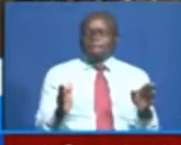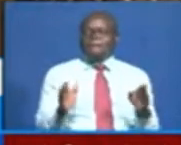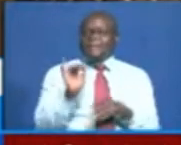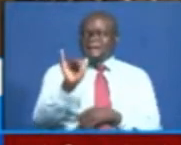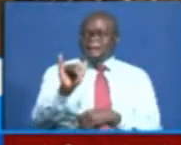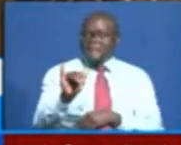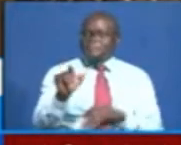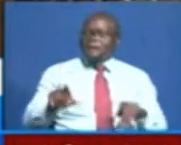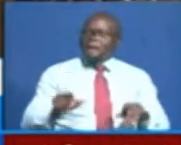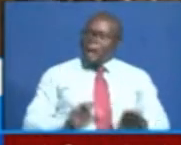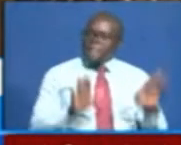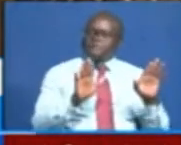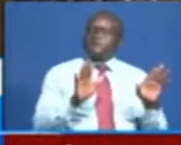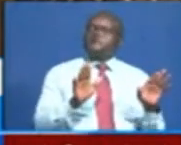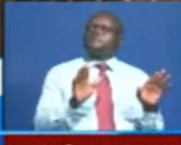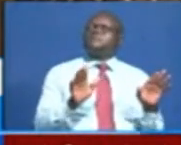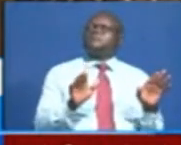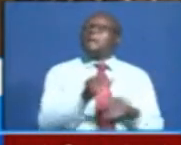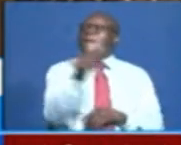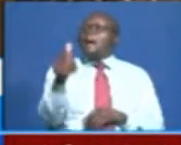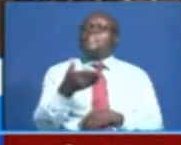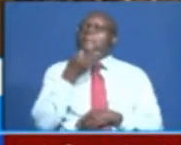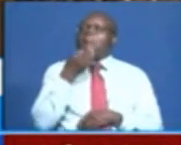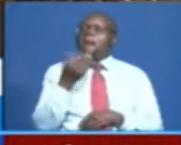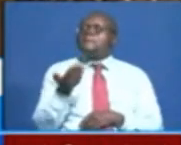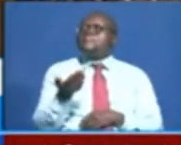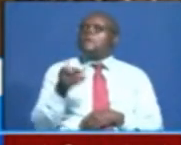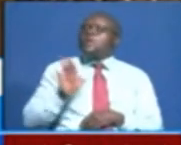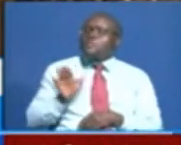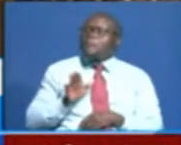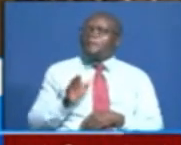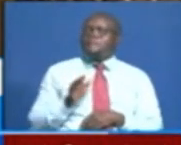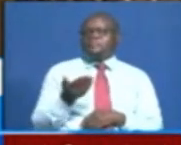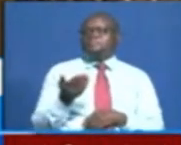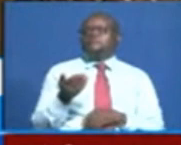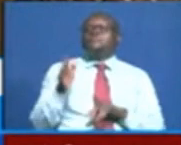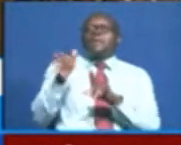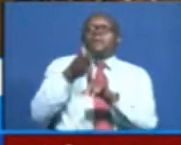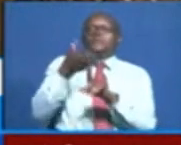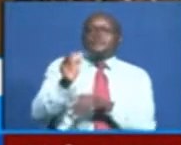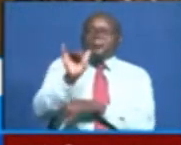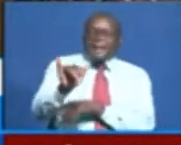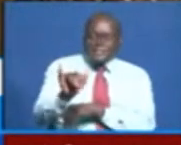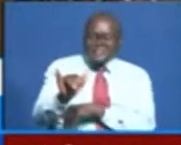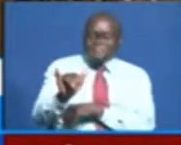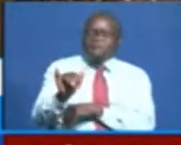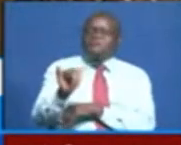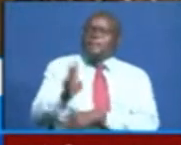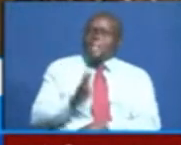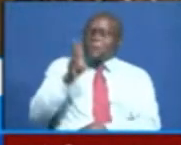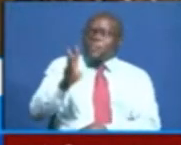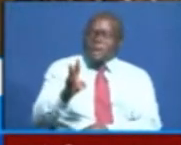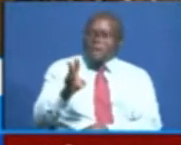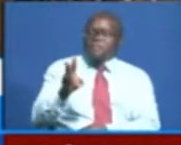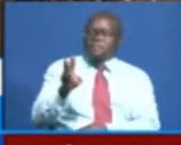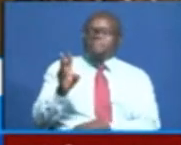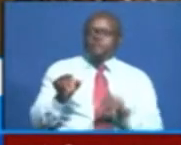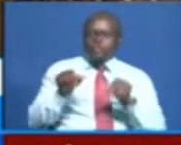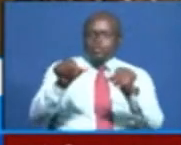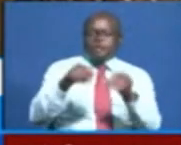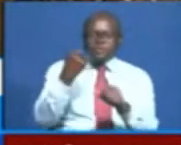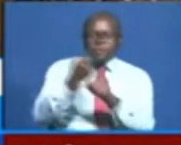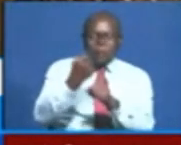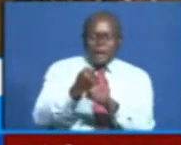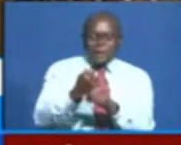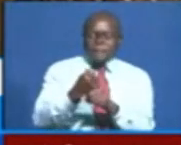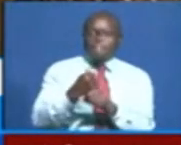leaves behind in other men, and women for that matter, the conviction that the will to carry on." We